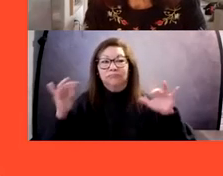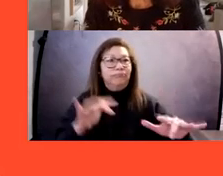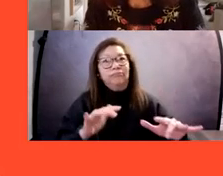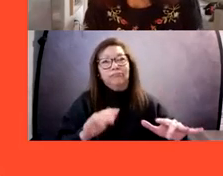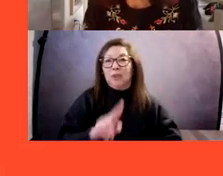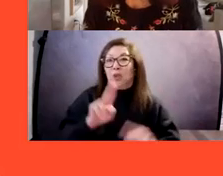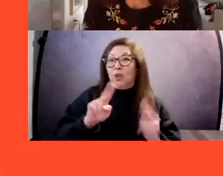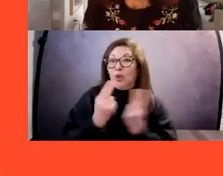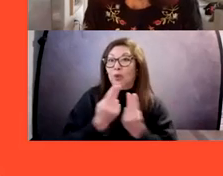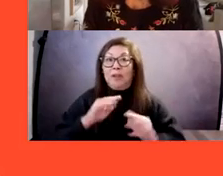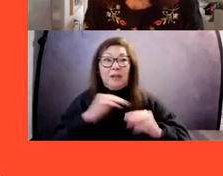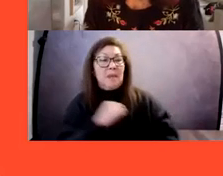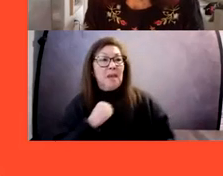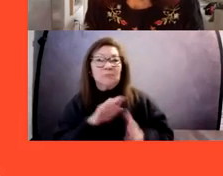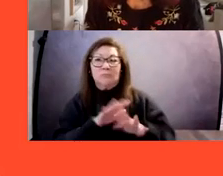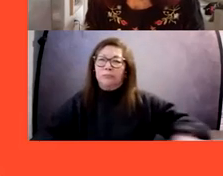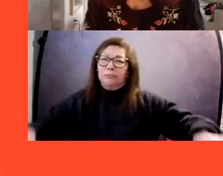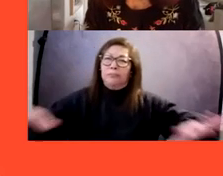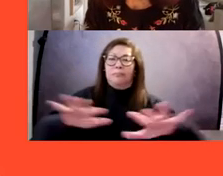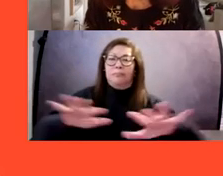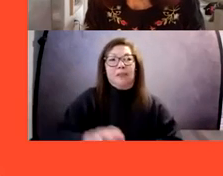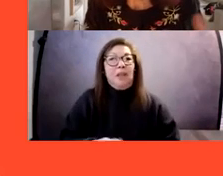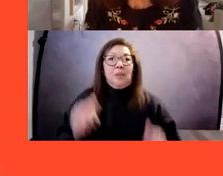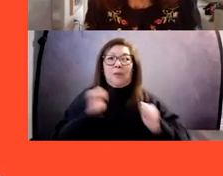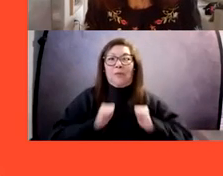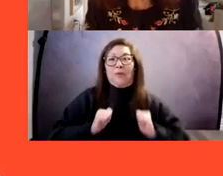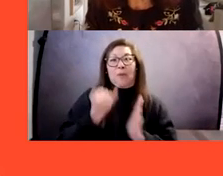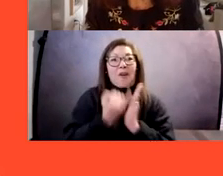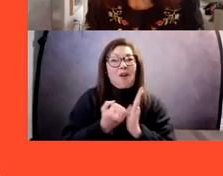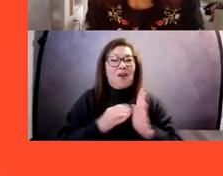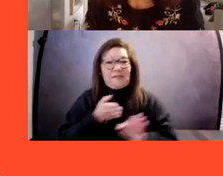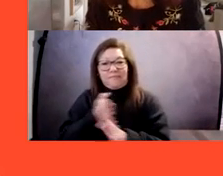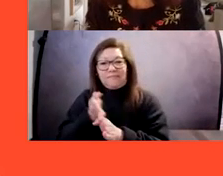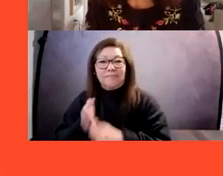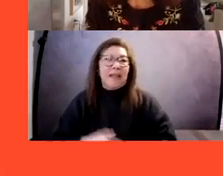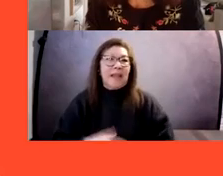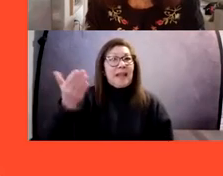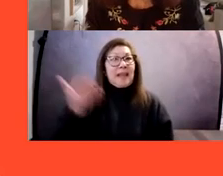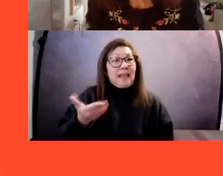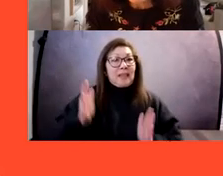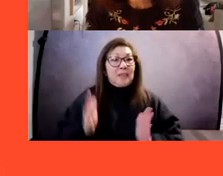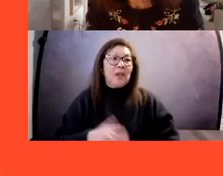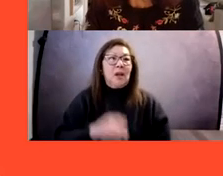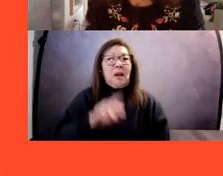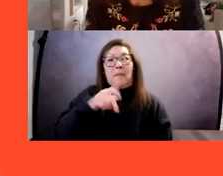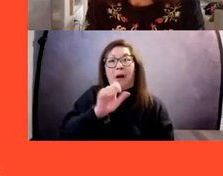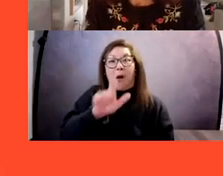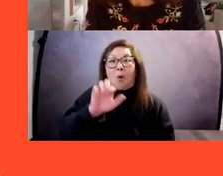members from across the performing arts field, and had guest speakers such as Paul